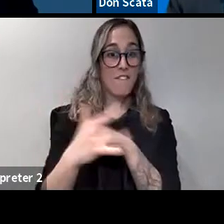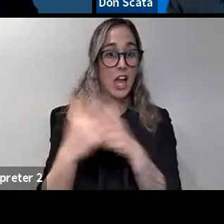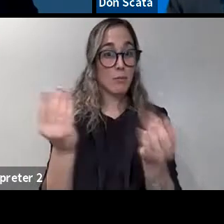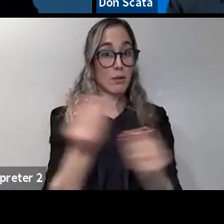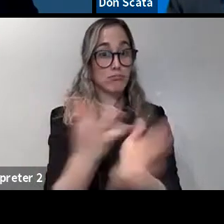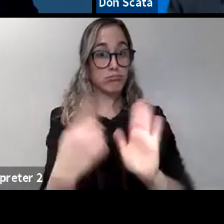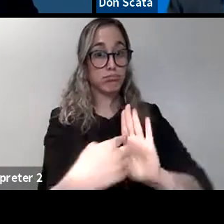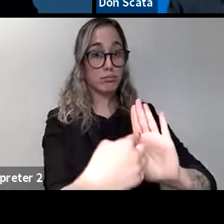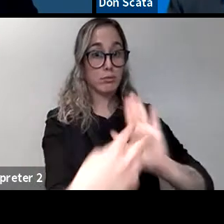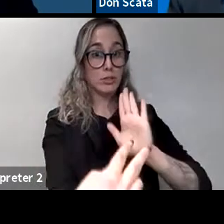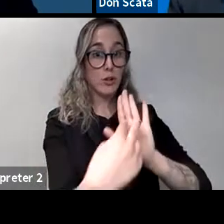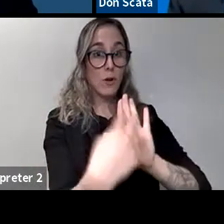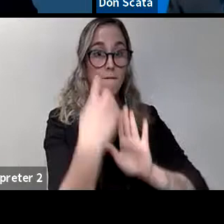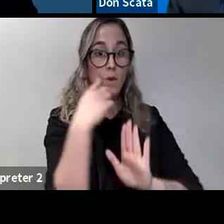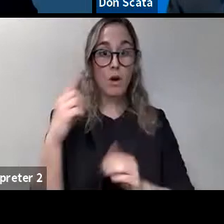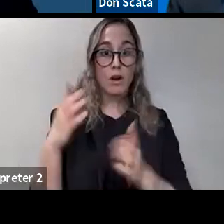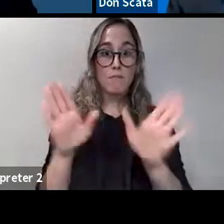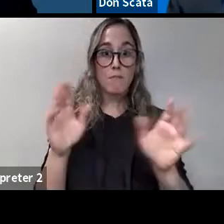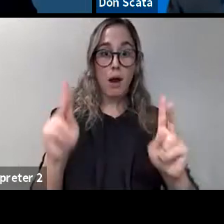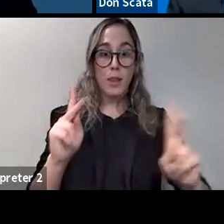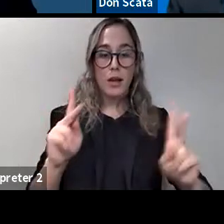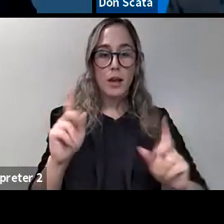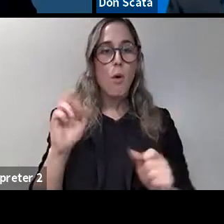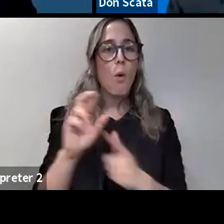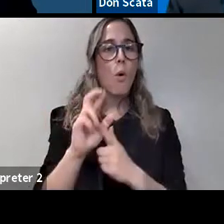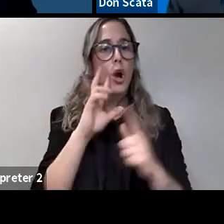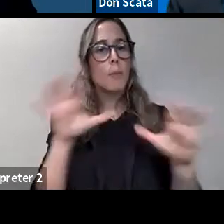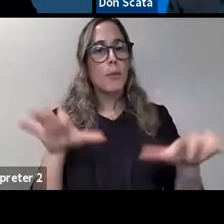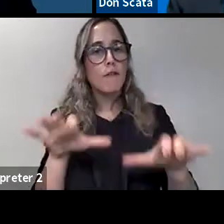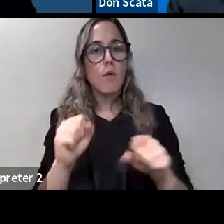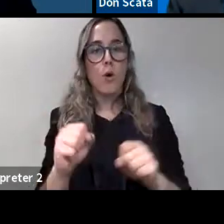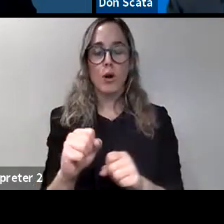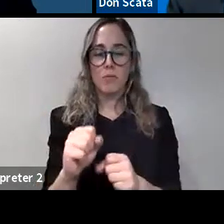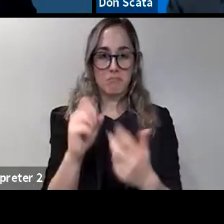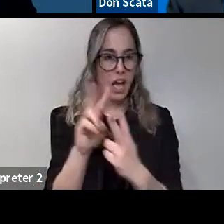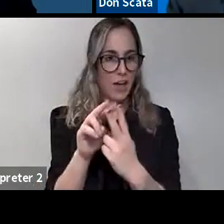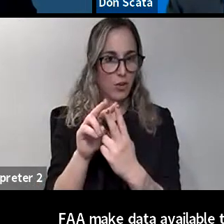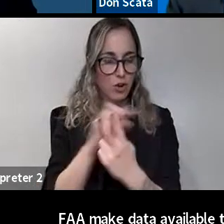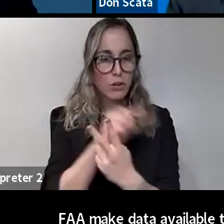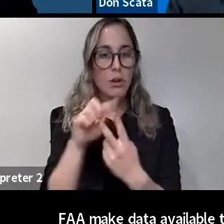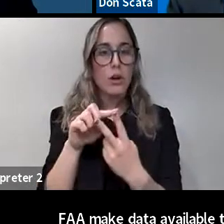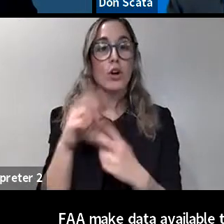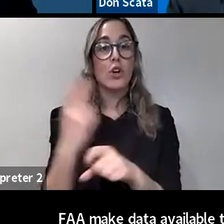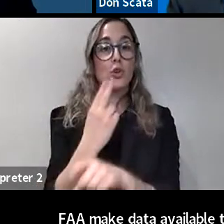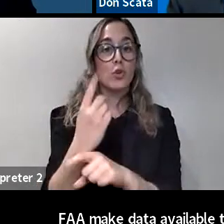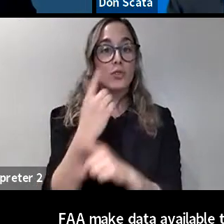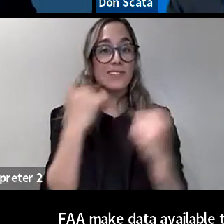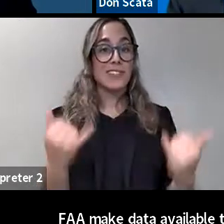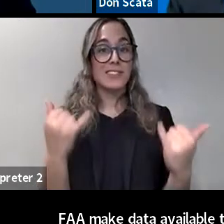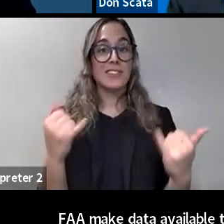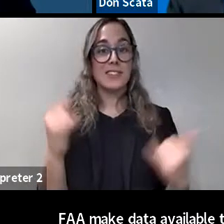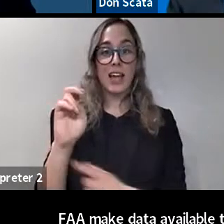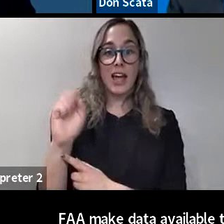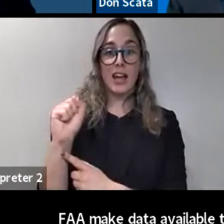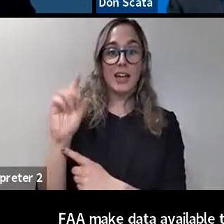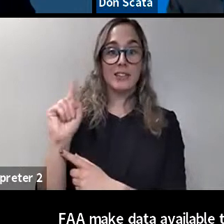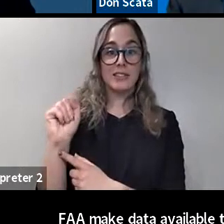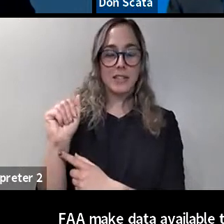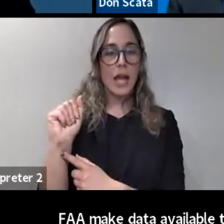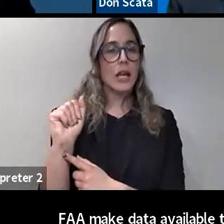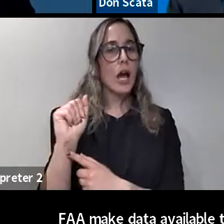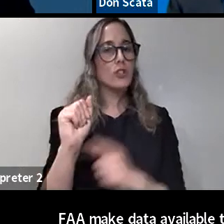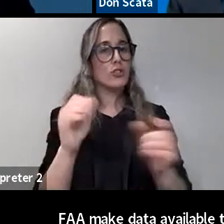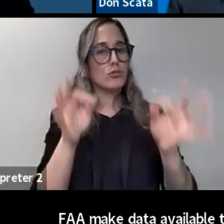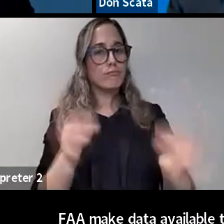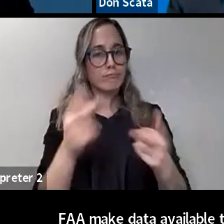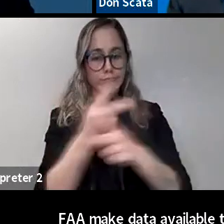or perform one of the following? Use the existing NES data to determine the